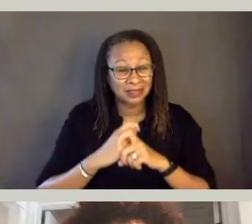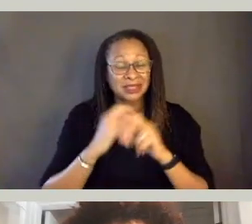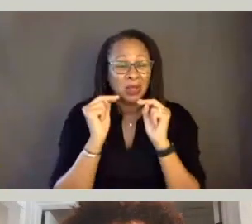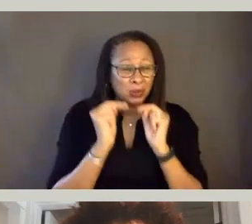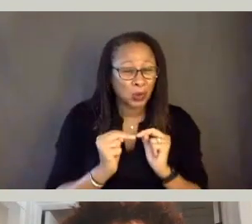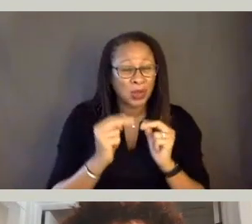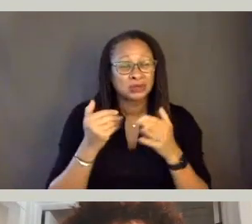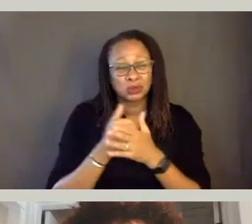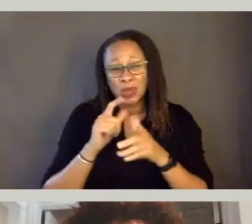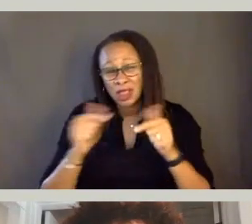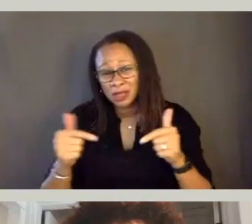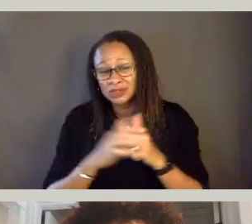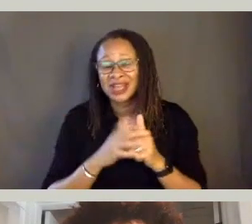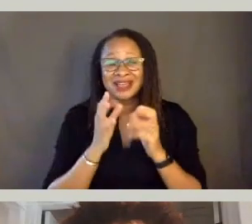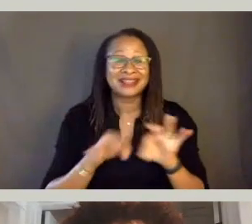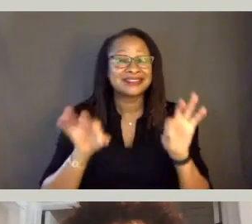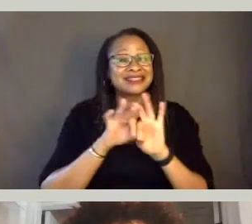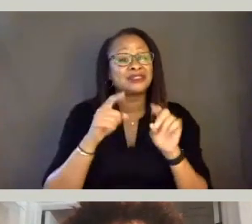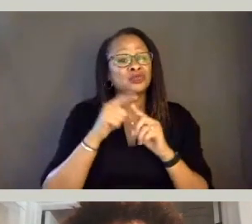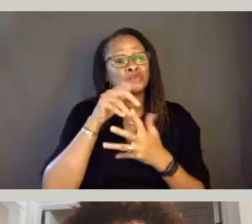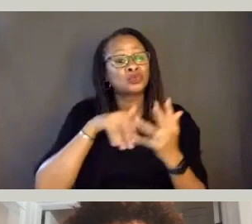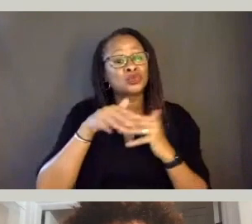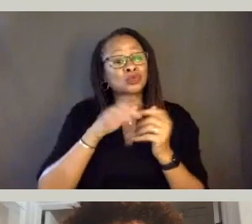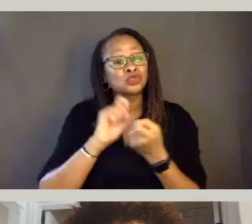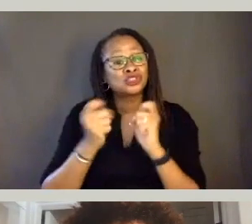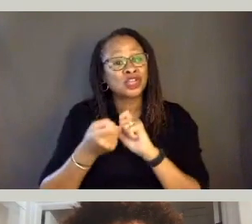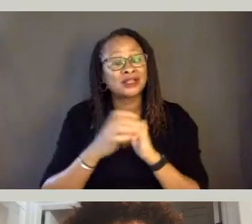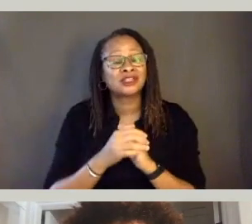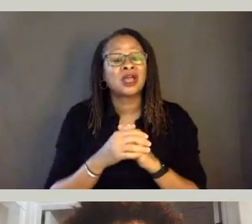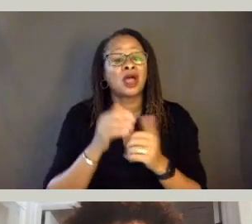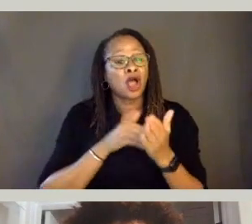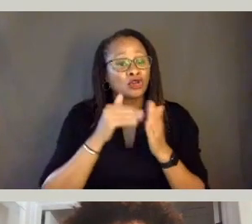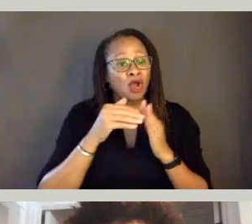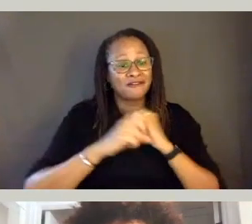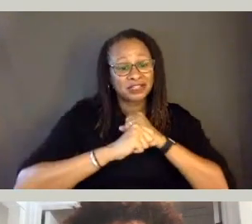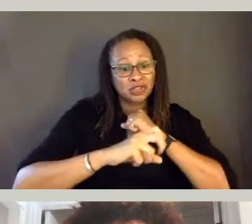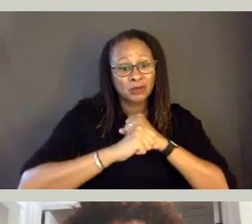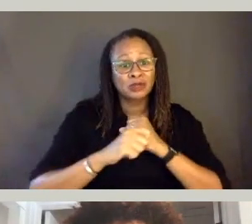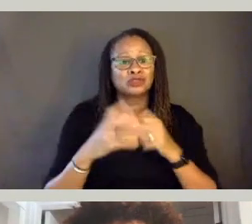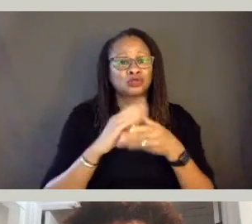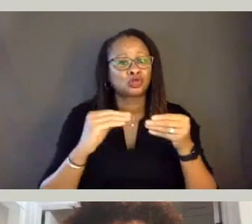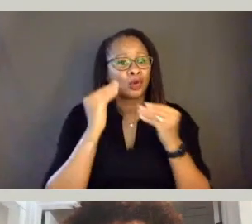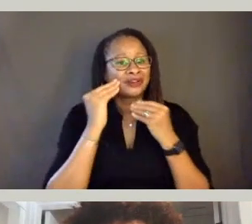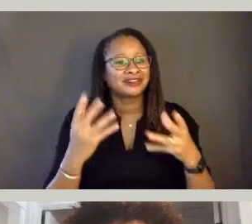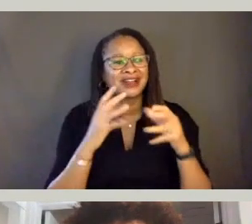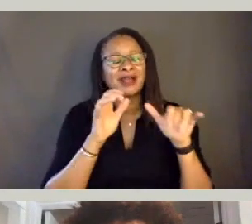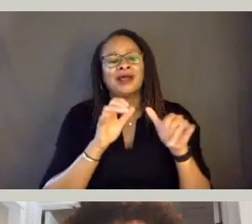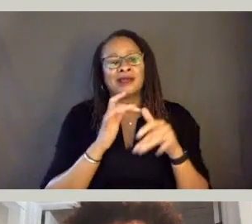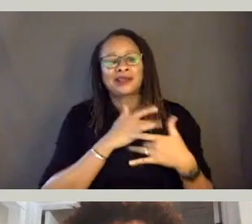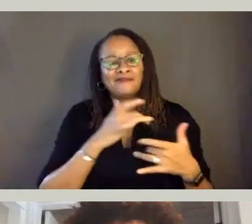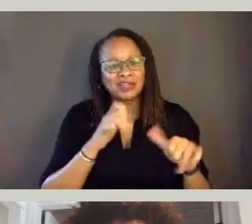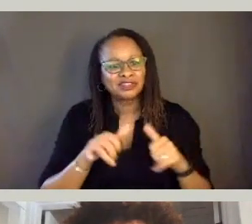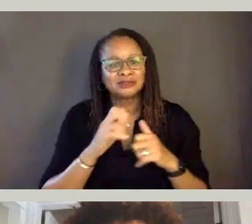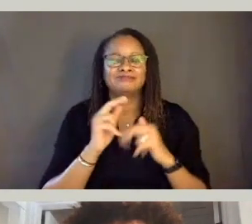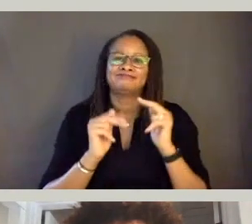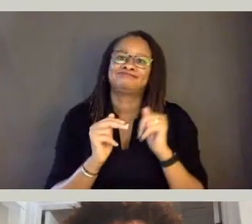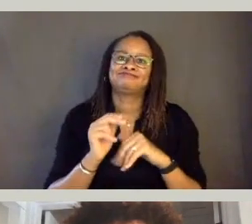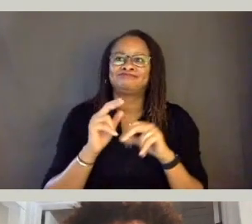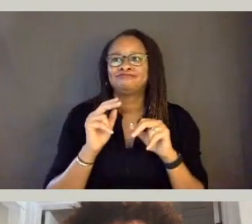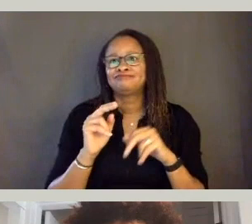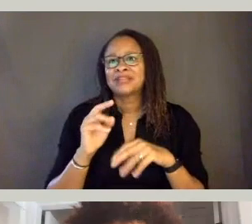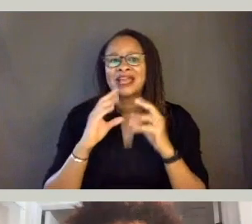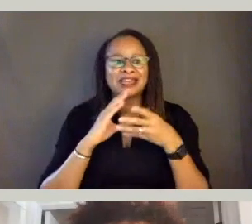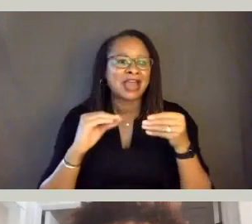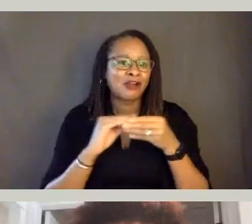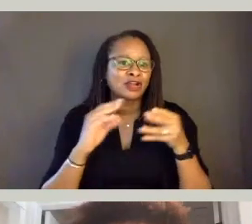key to social change. And often, you know, commercial storytelling conventions, narrative structure, character archetypes, recognizable